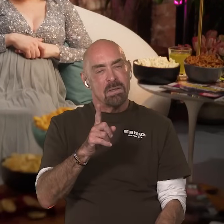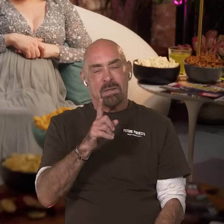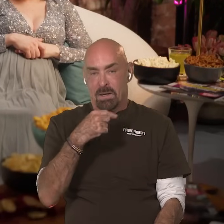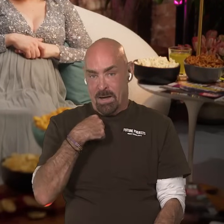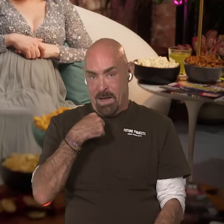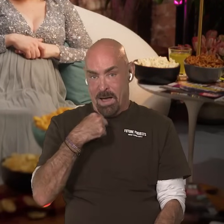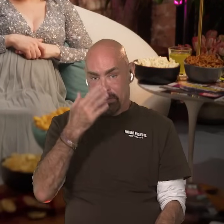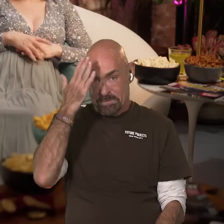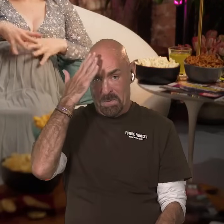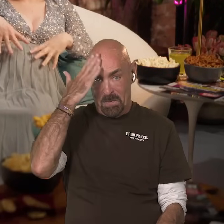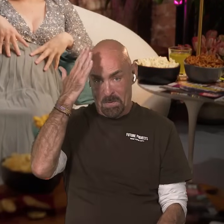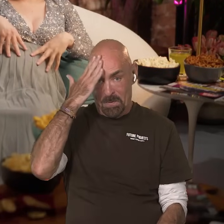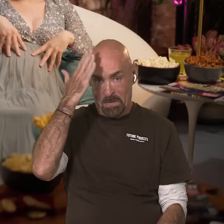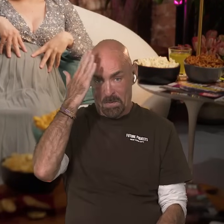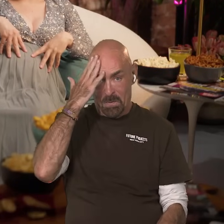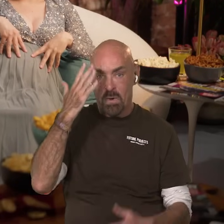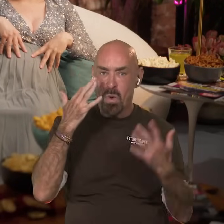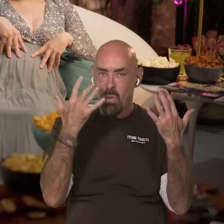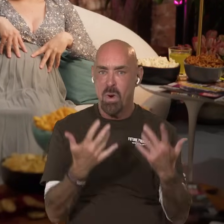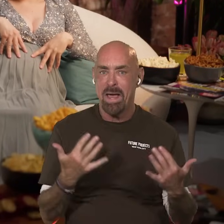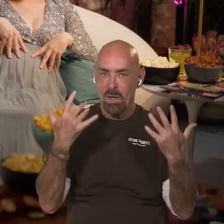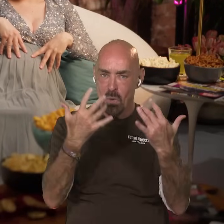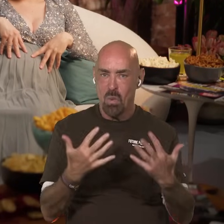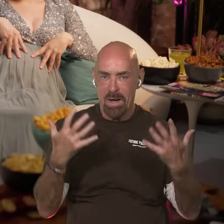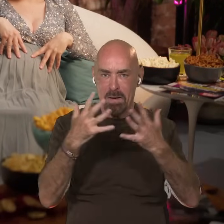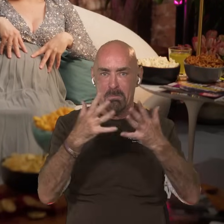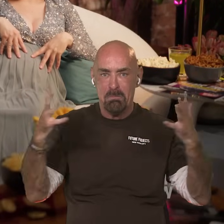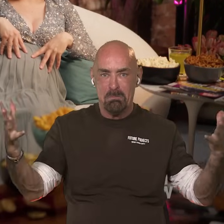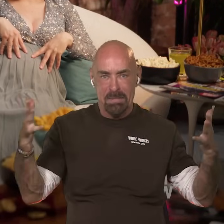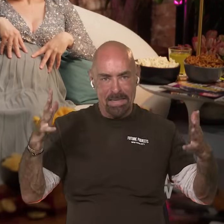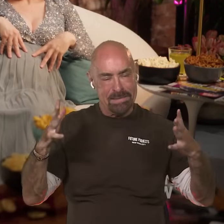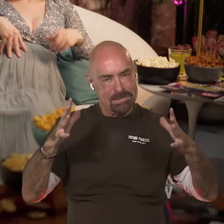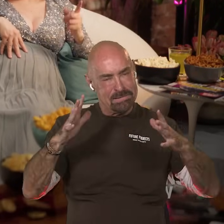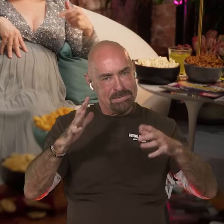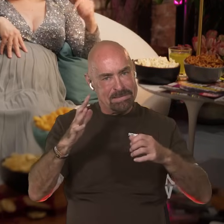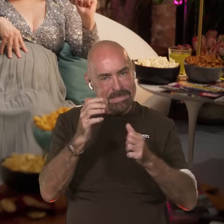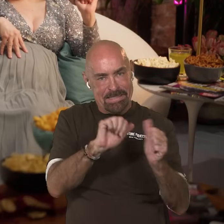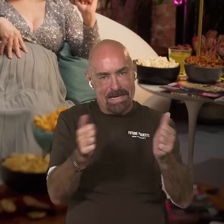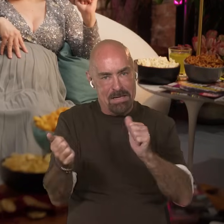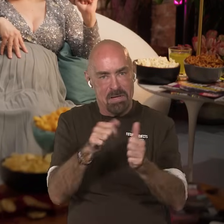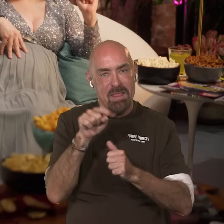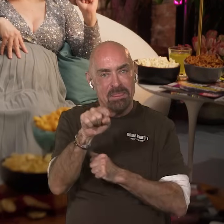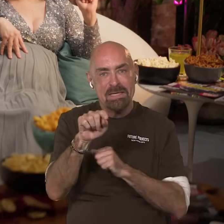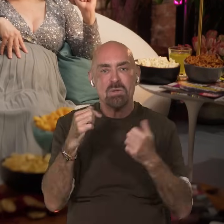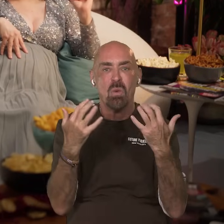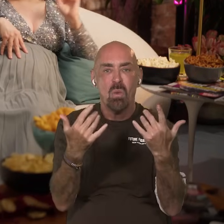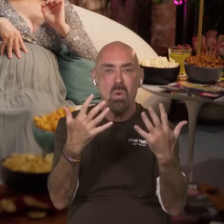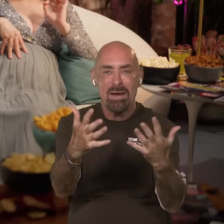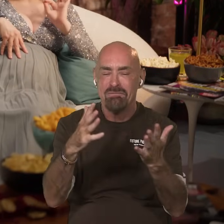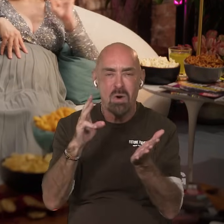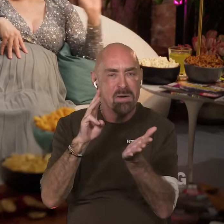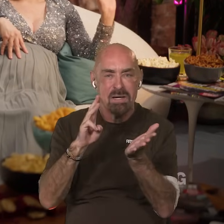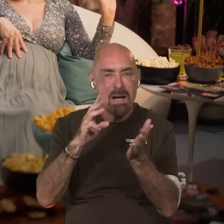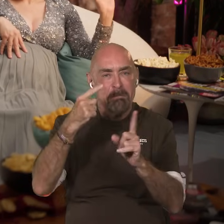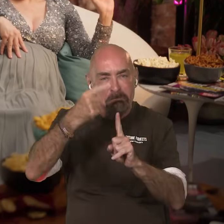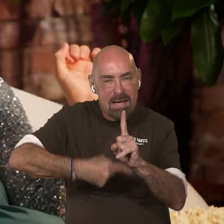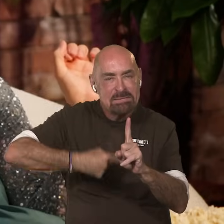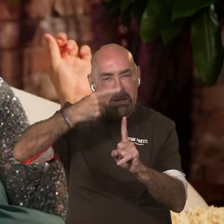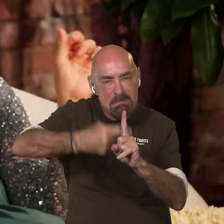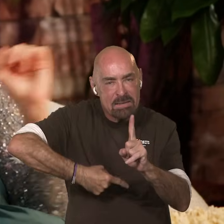Trust me when I say I know what it's like to wait for a big release to arrive. This particular download has been queuing for